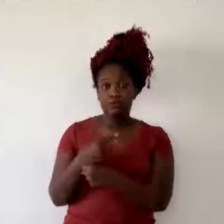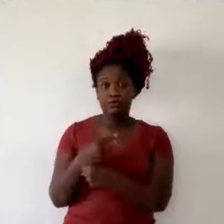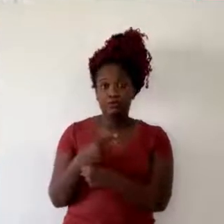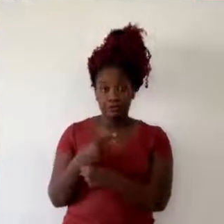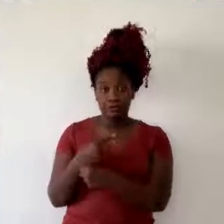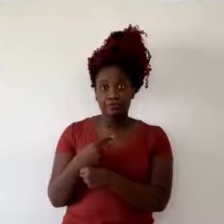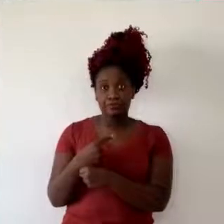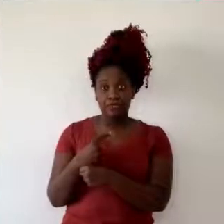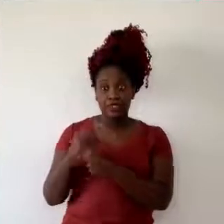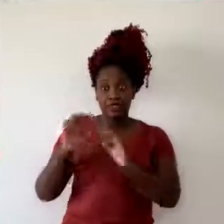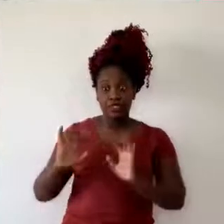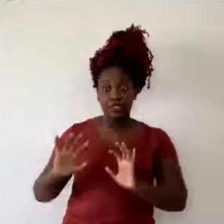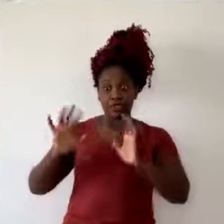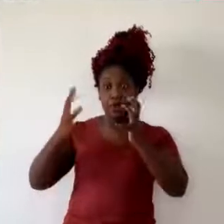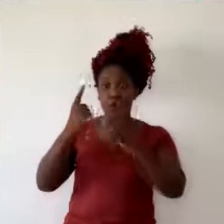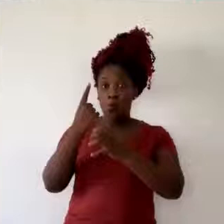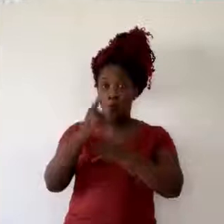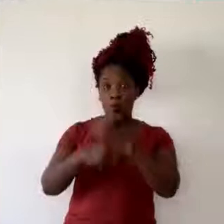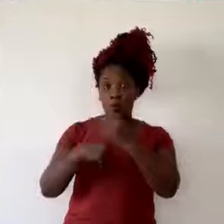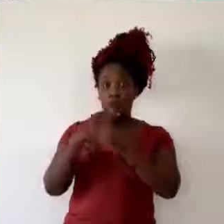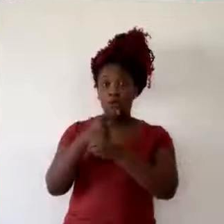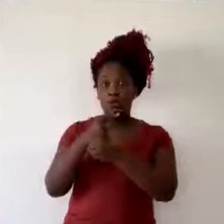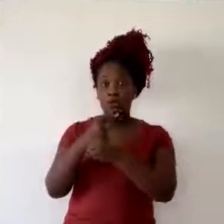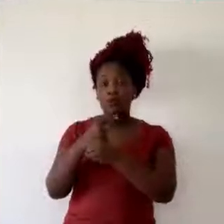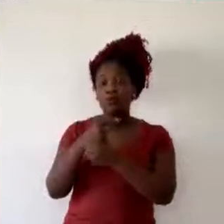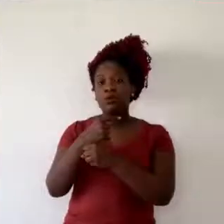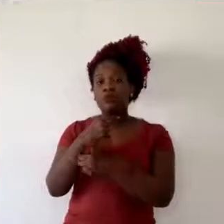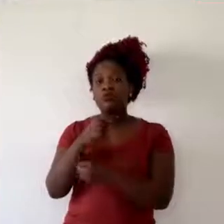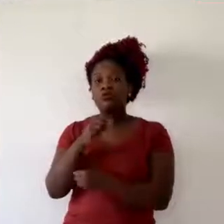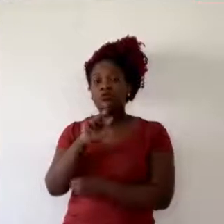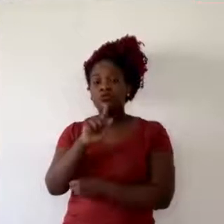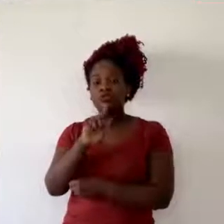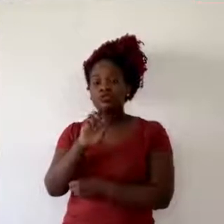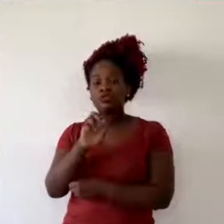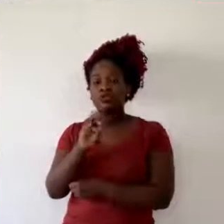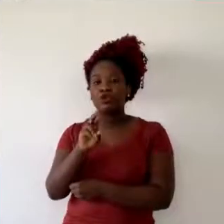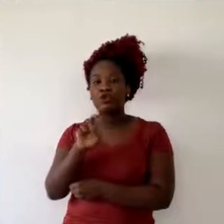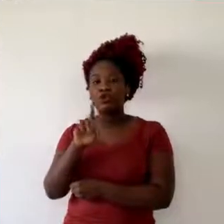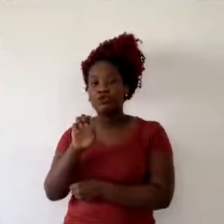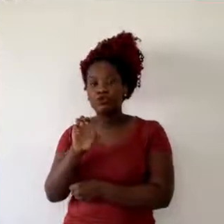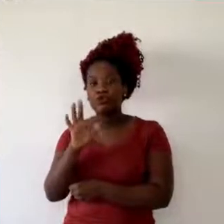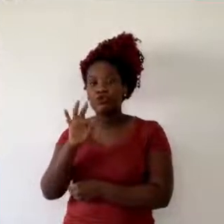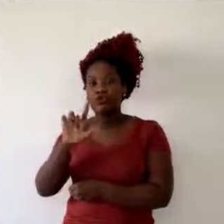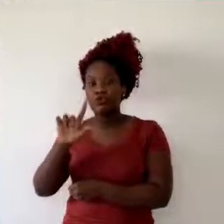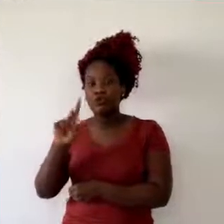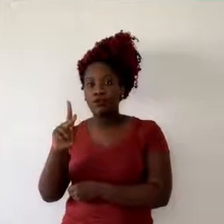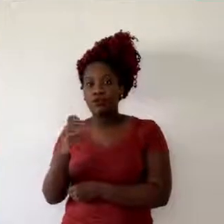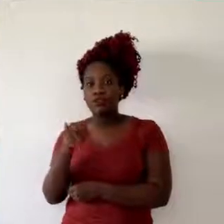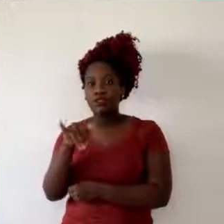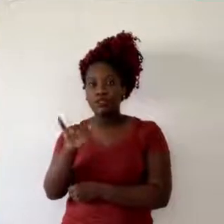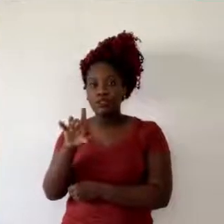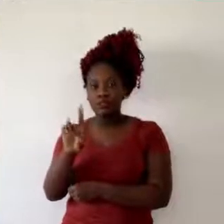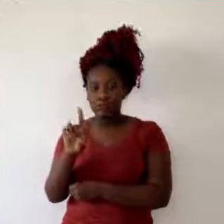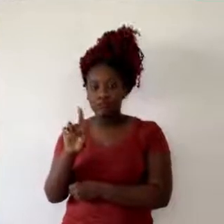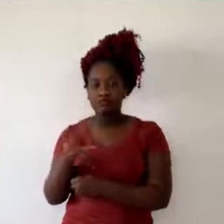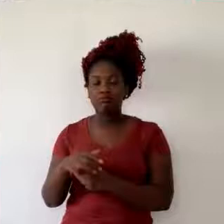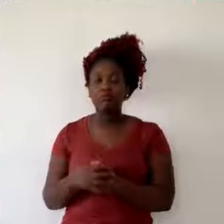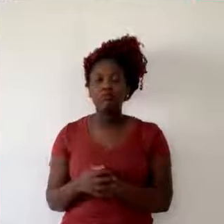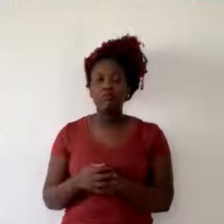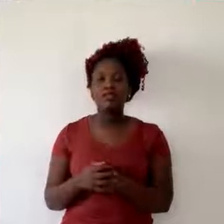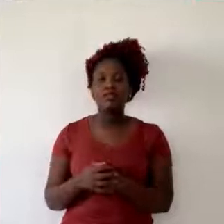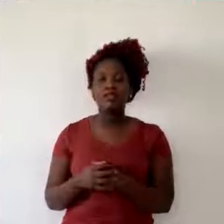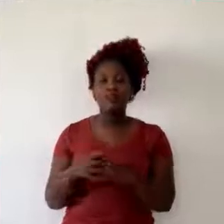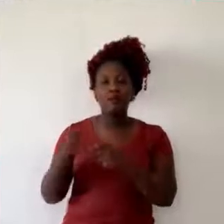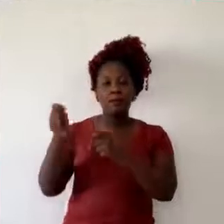last year, we were protesting George Floyd's death, which